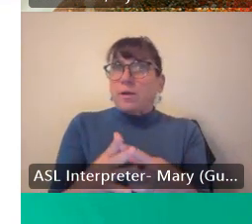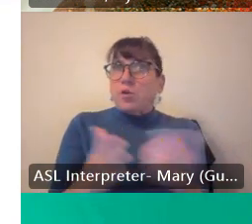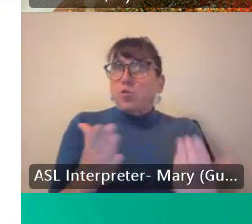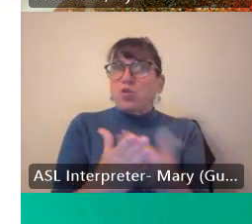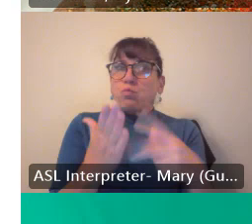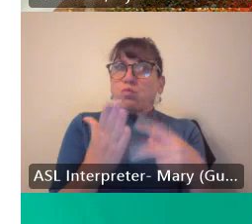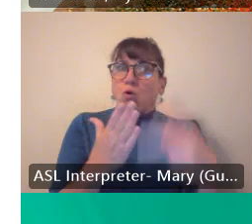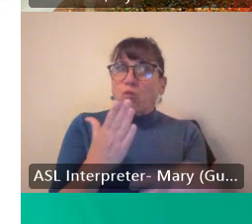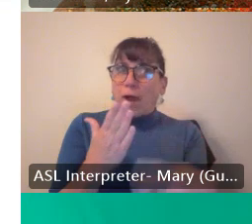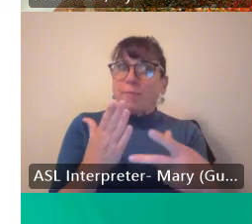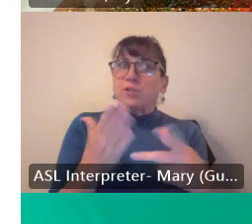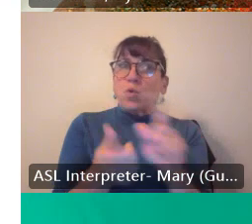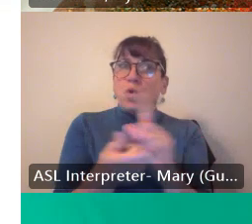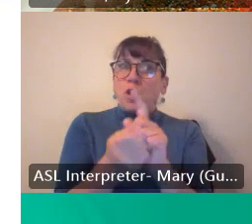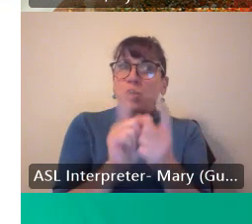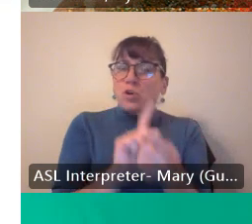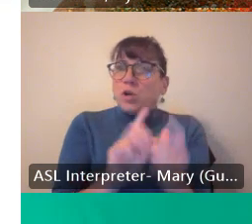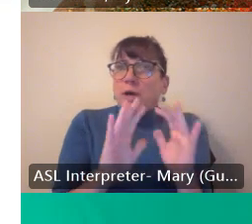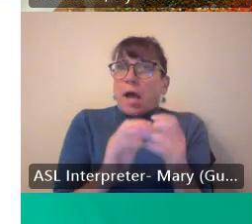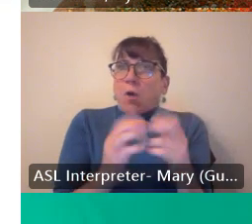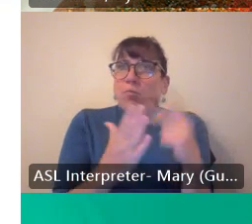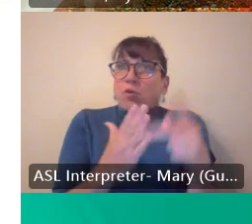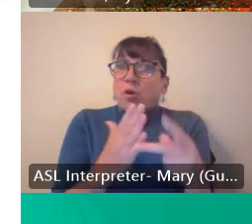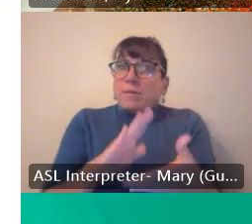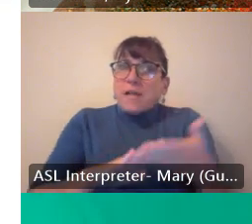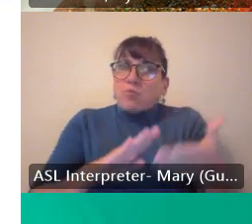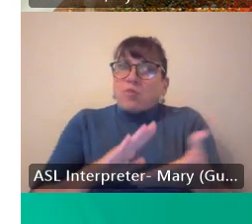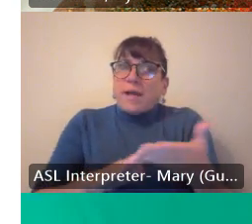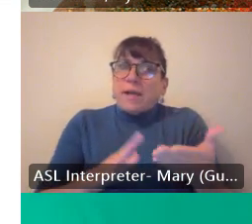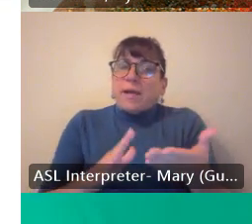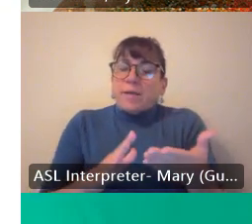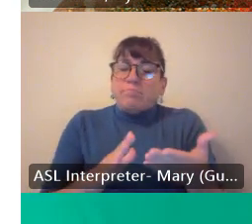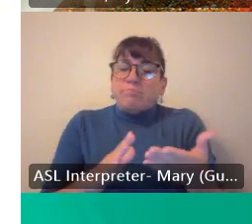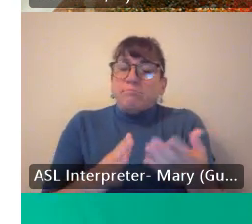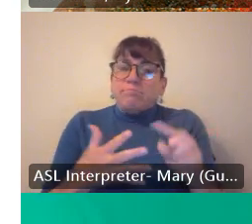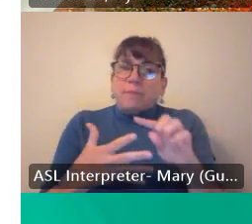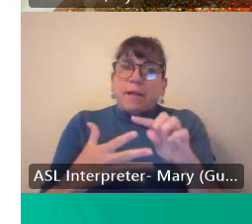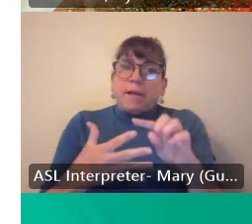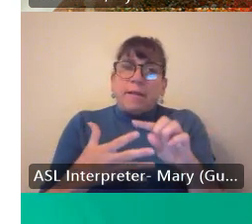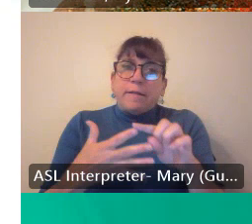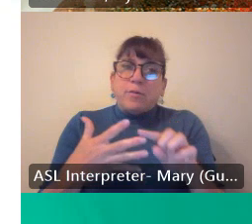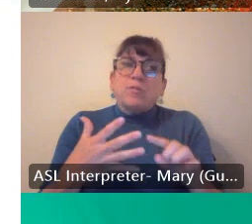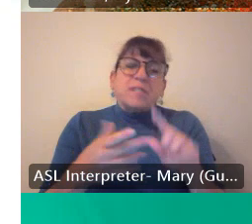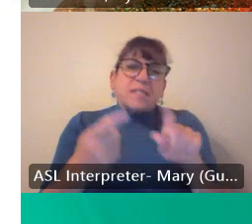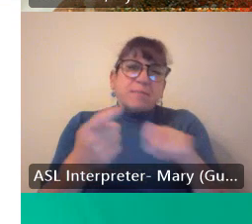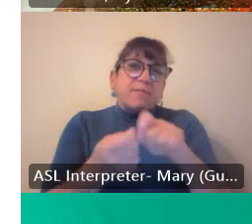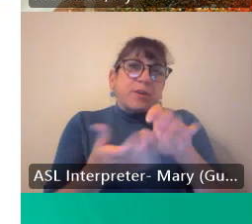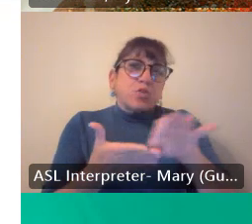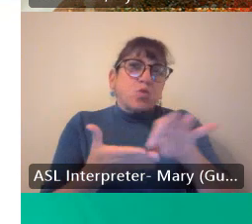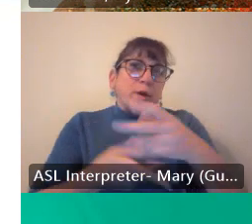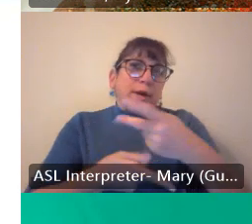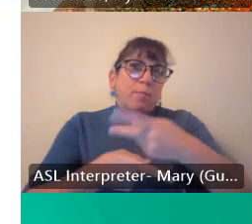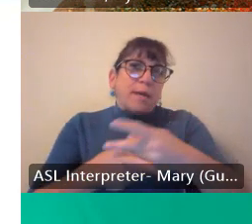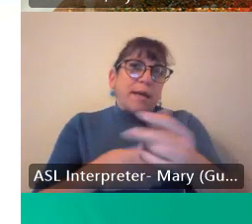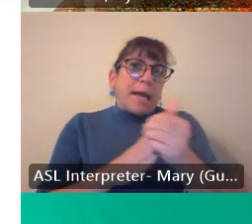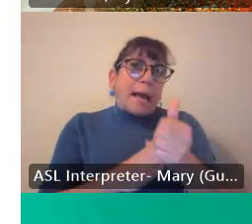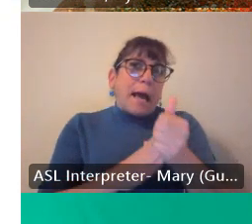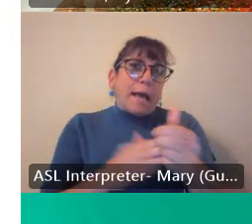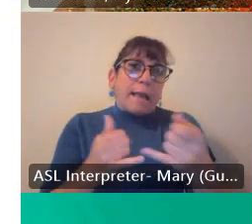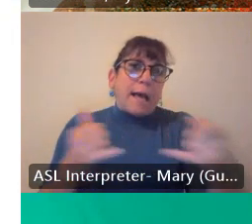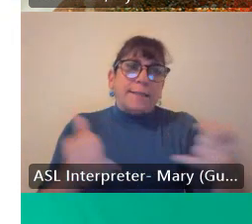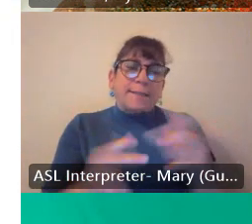programs or change the way that a program is operated? So there are very specific scorekeeping guidelines that apply